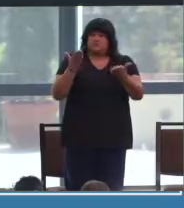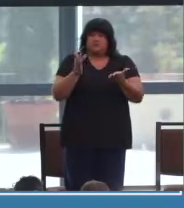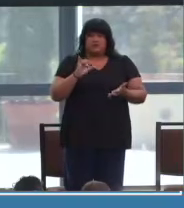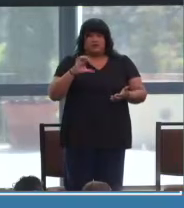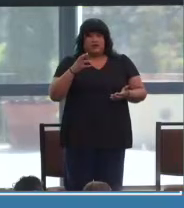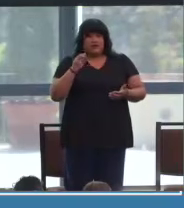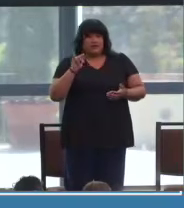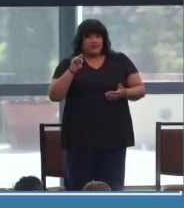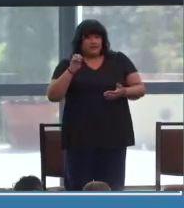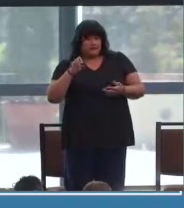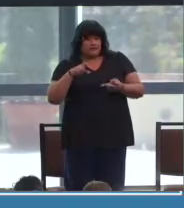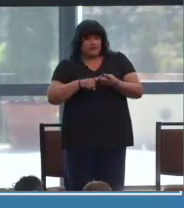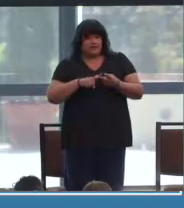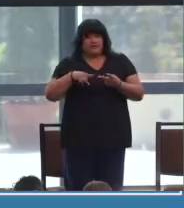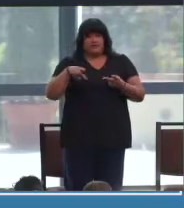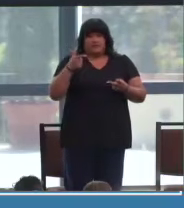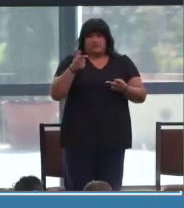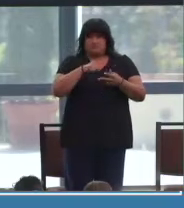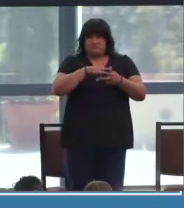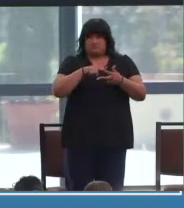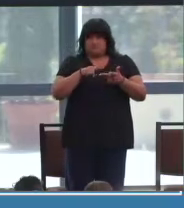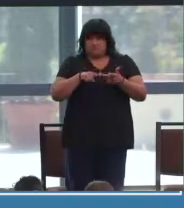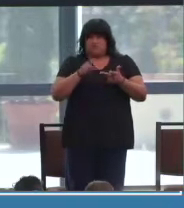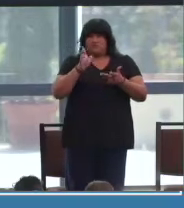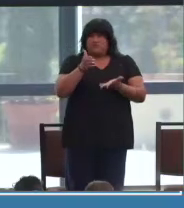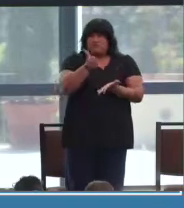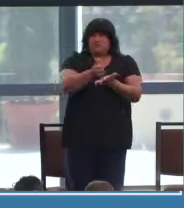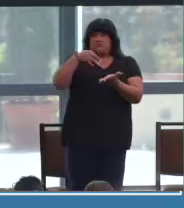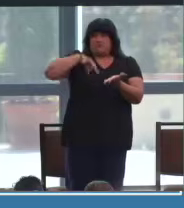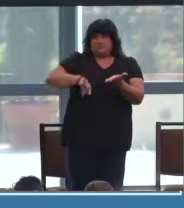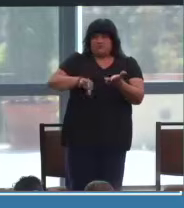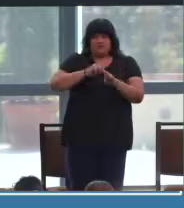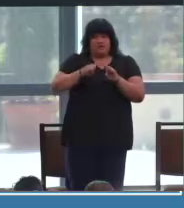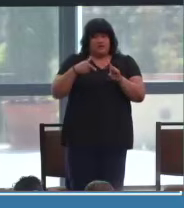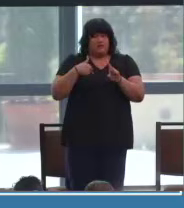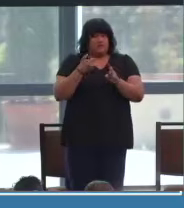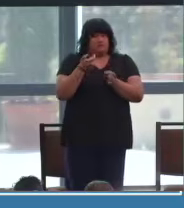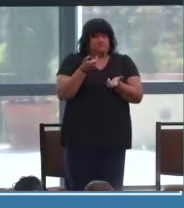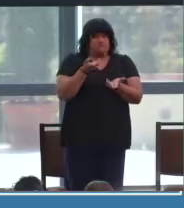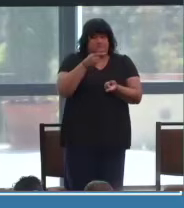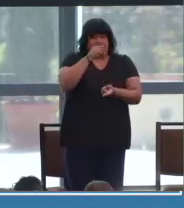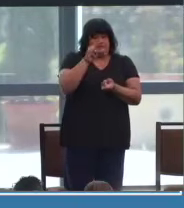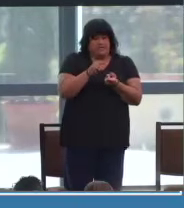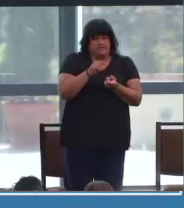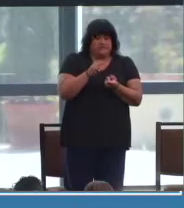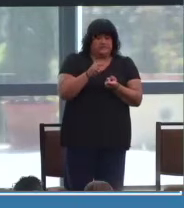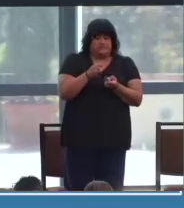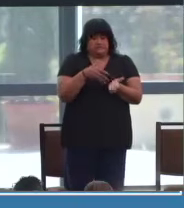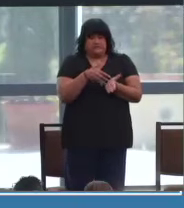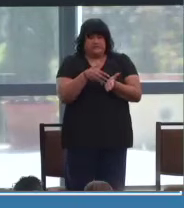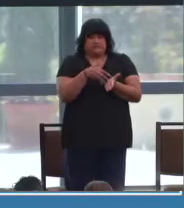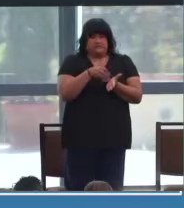clonidine, oxybutynin, gabapentin might be helpful, but there's a little bit less strong data for those. And then there are some